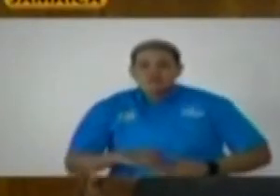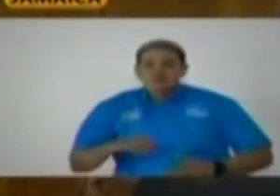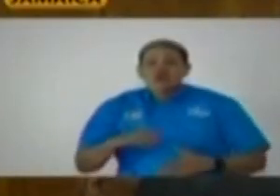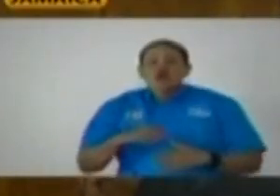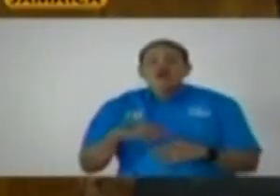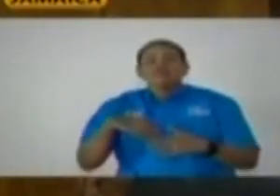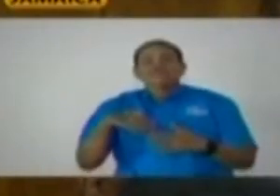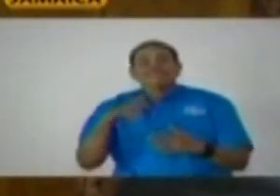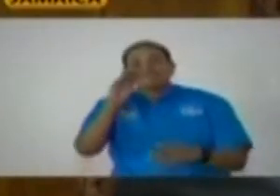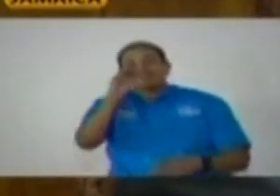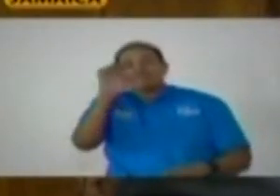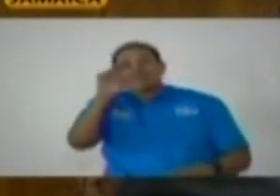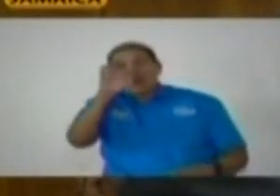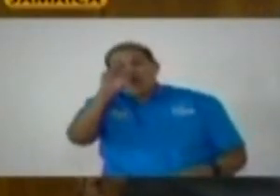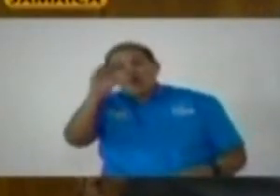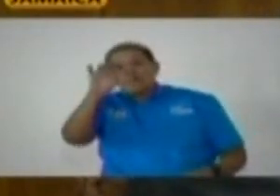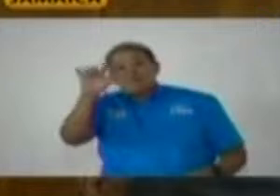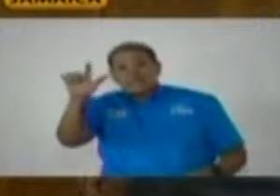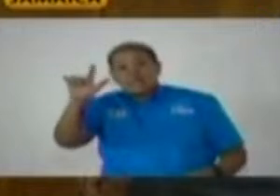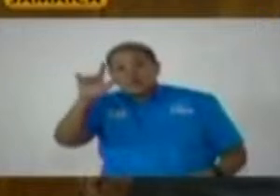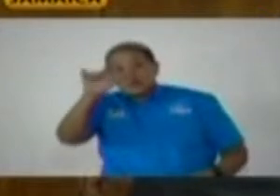Cornmeal, 25%.